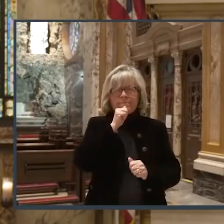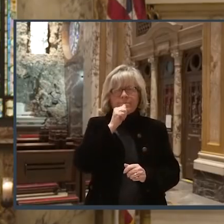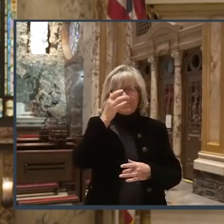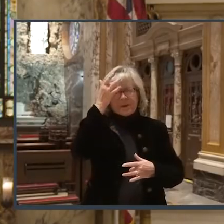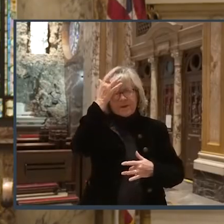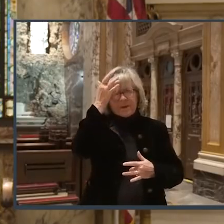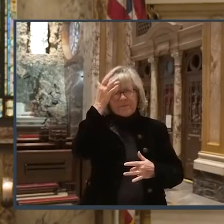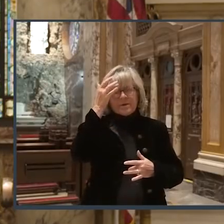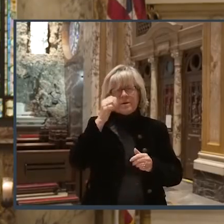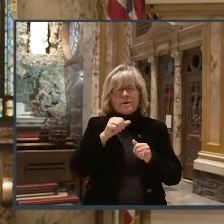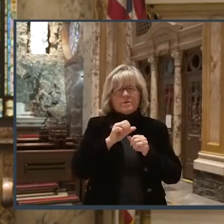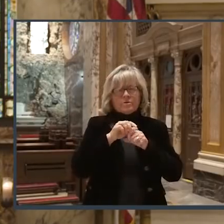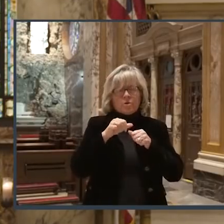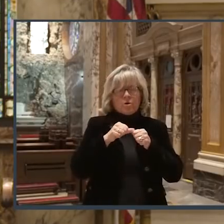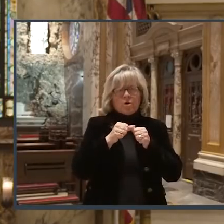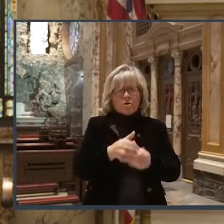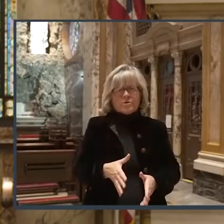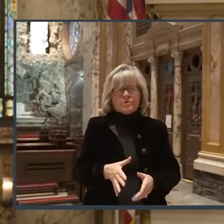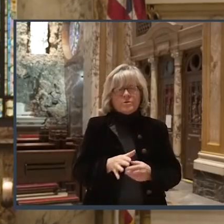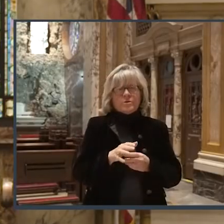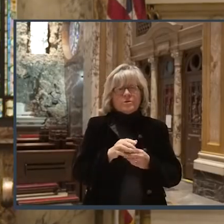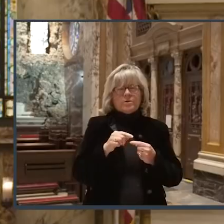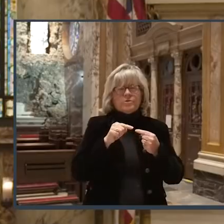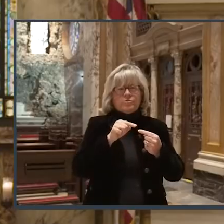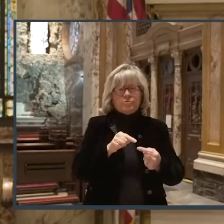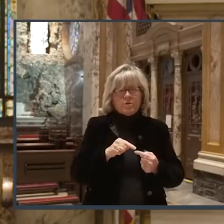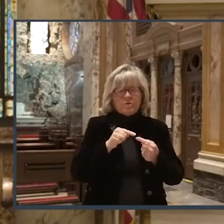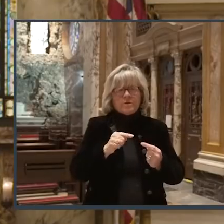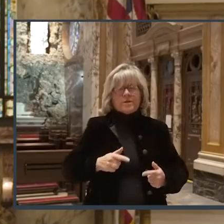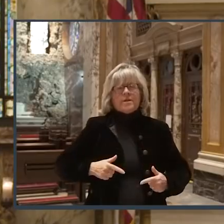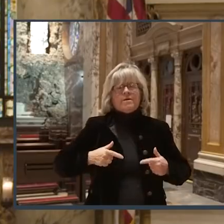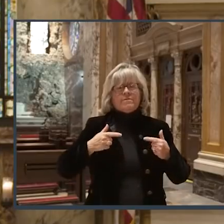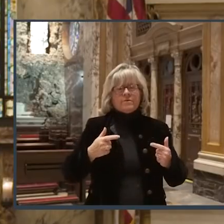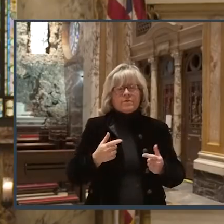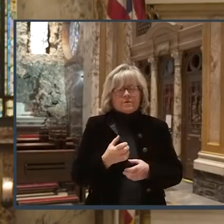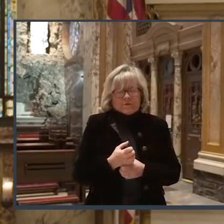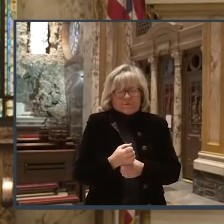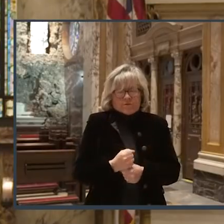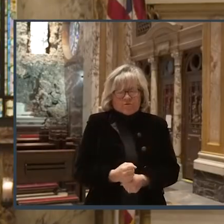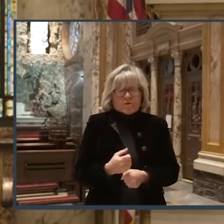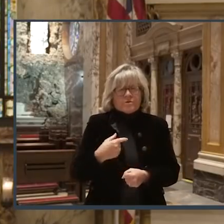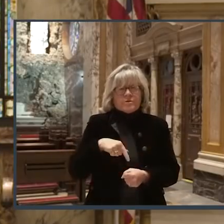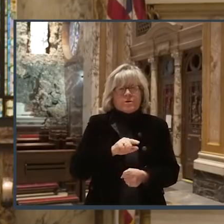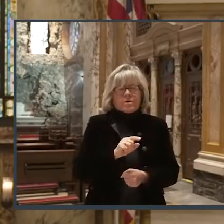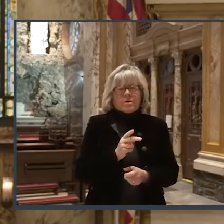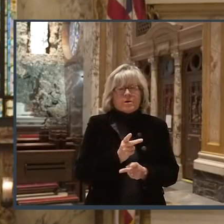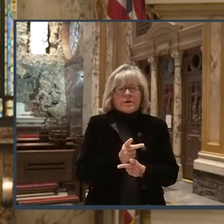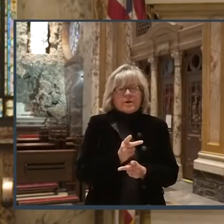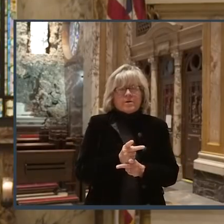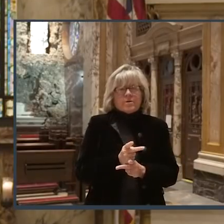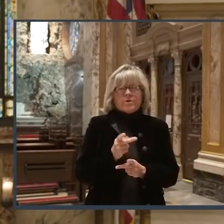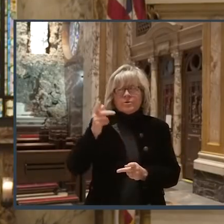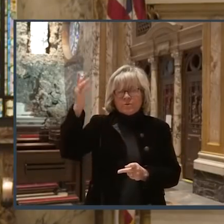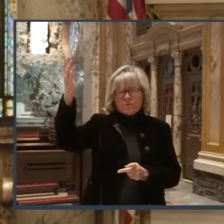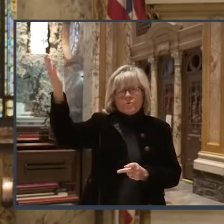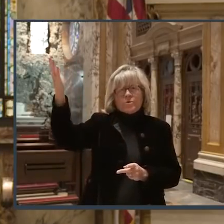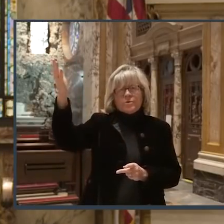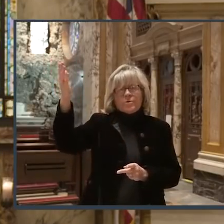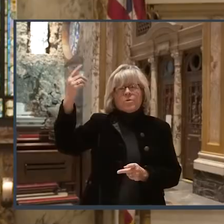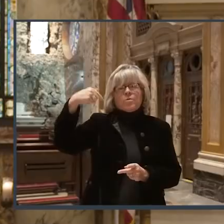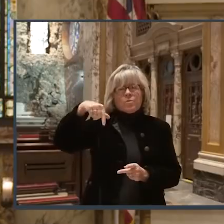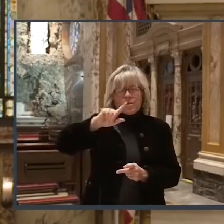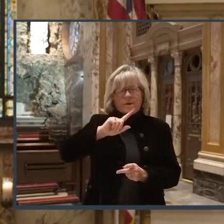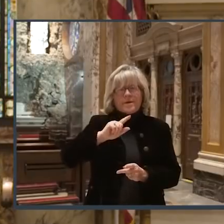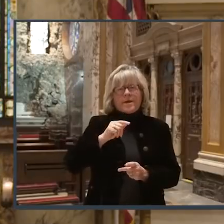and our jobs? If we entrust our cares to the Lord, we can expect the